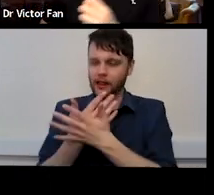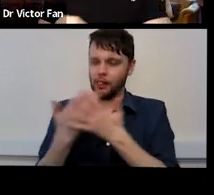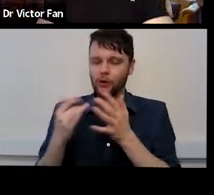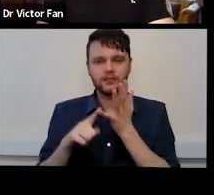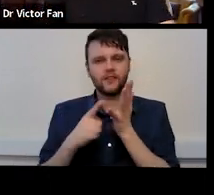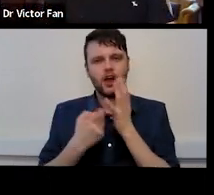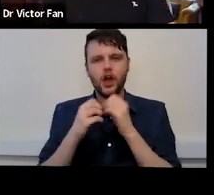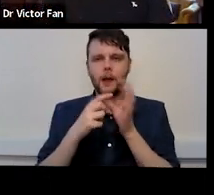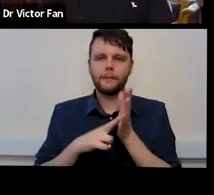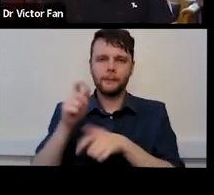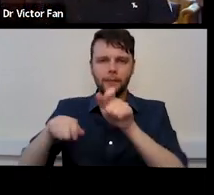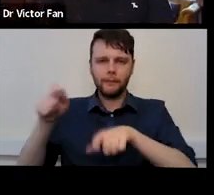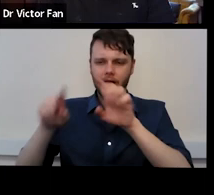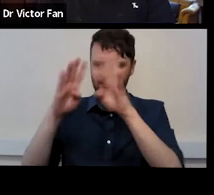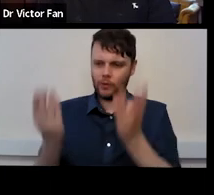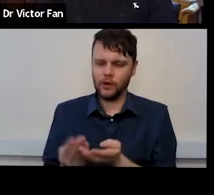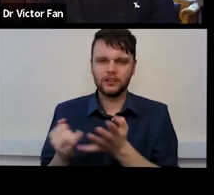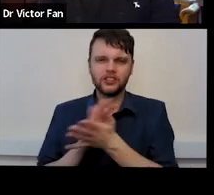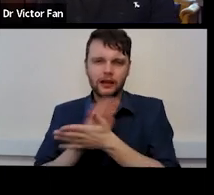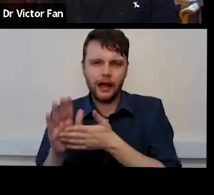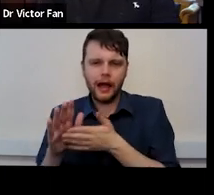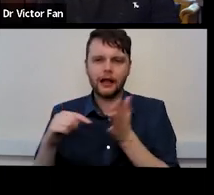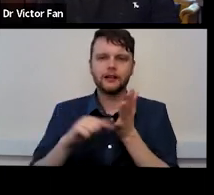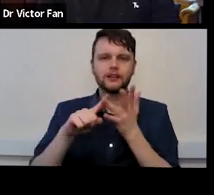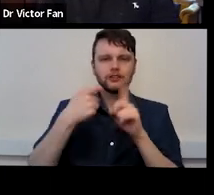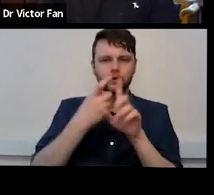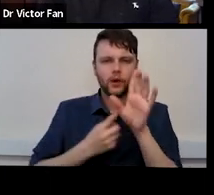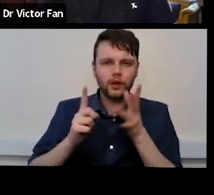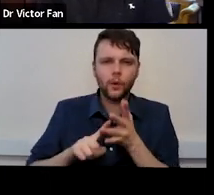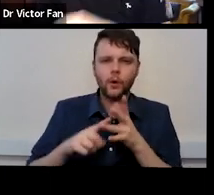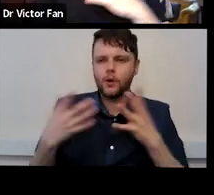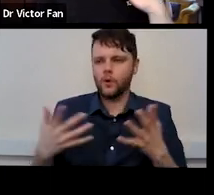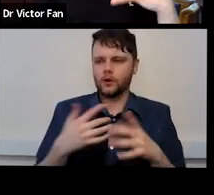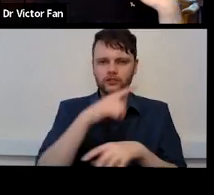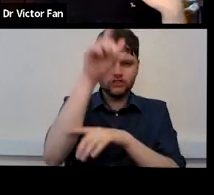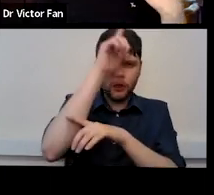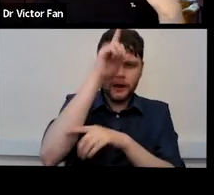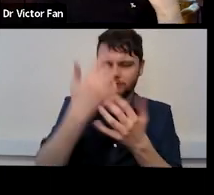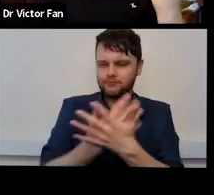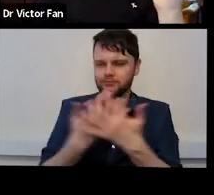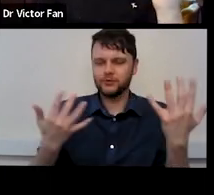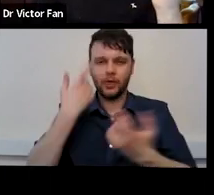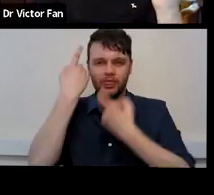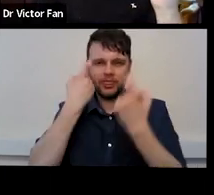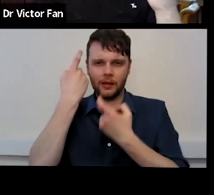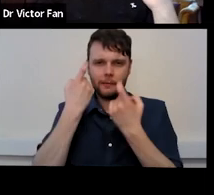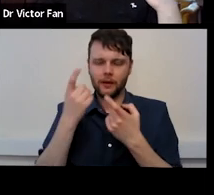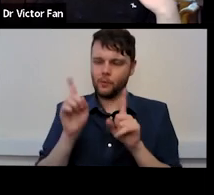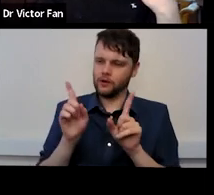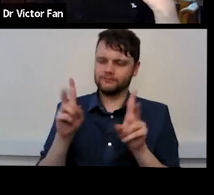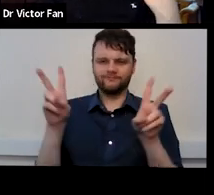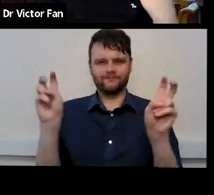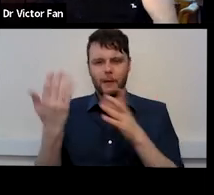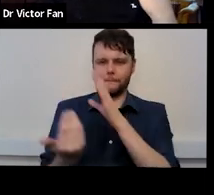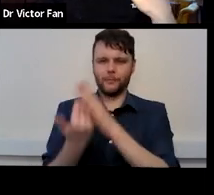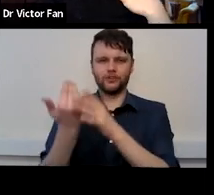people around the world, in Shanghai, in Tokyo, or in Weimar, Germany. to think about what it means by modernity and what